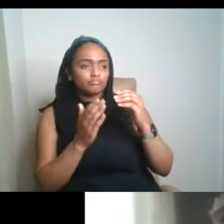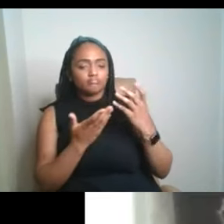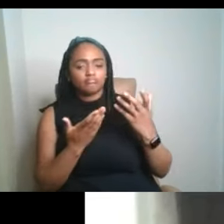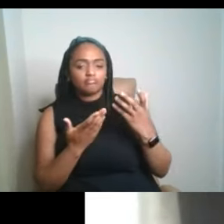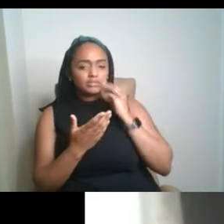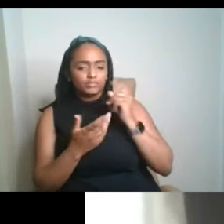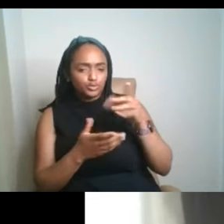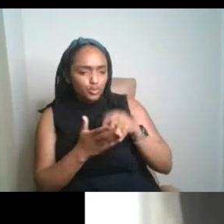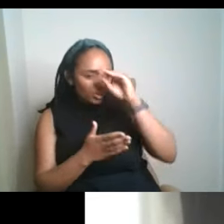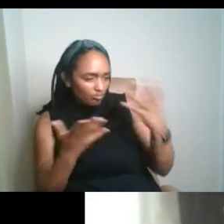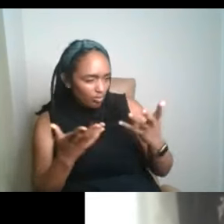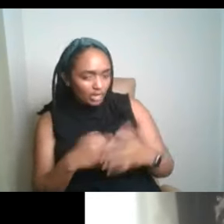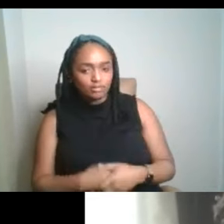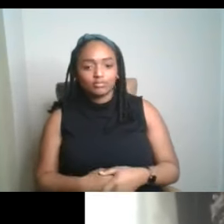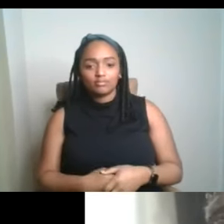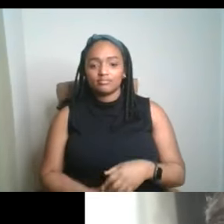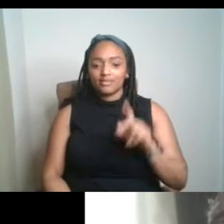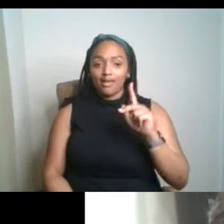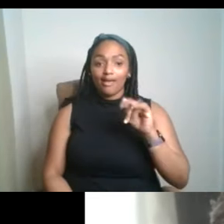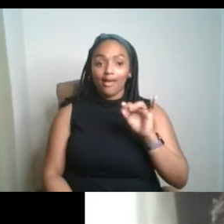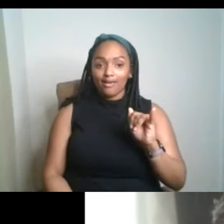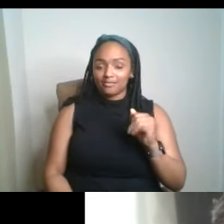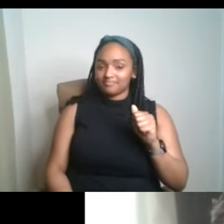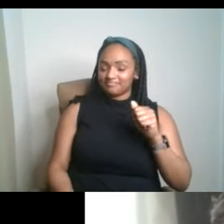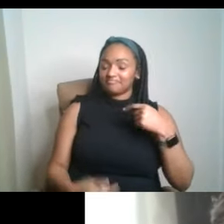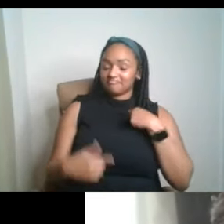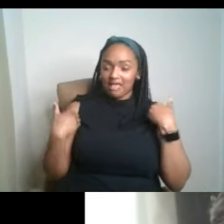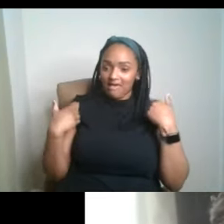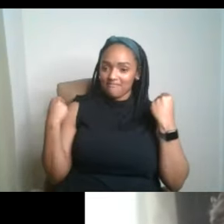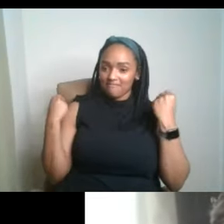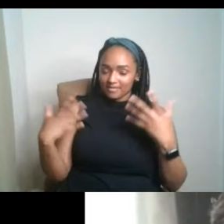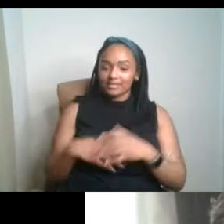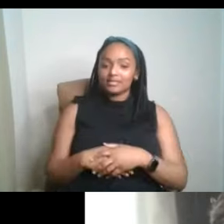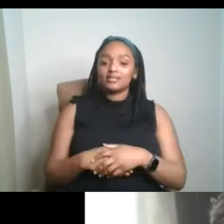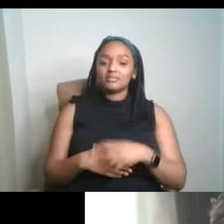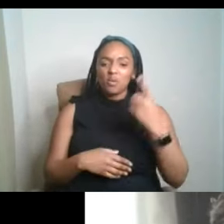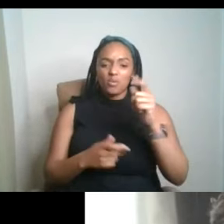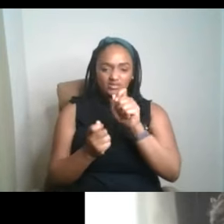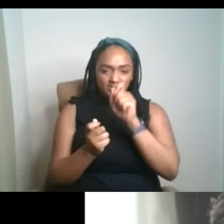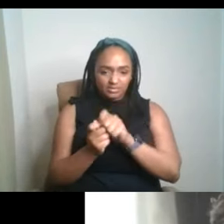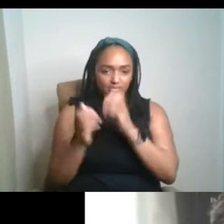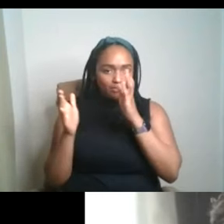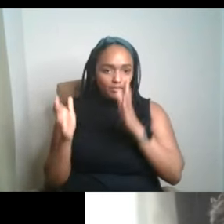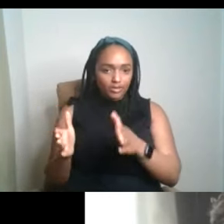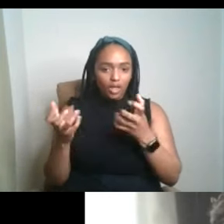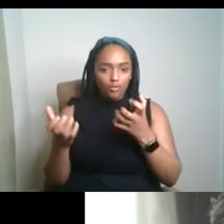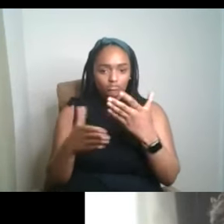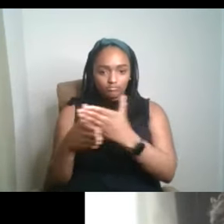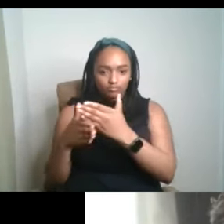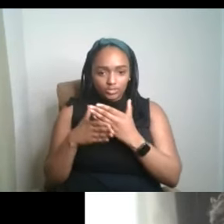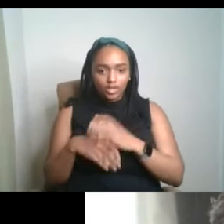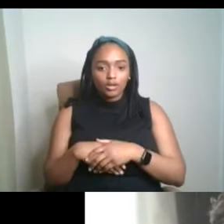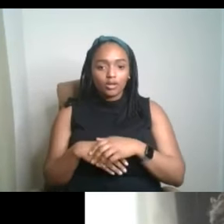So I have a lot, but there's one that I specifically want to share, who is my aunt